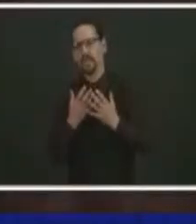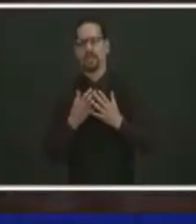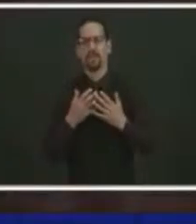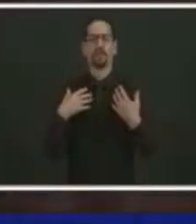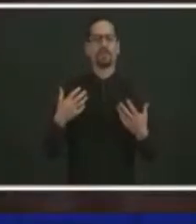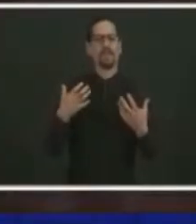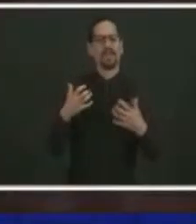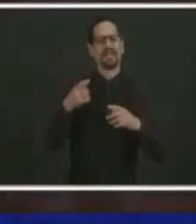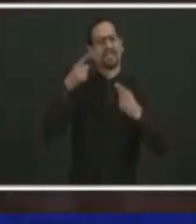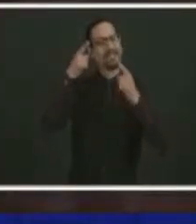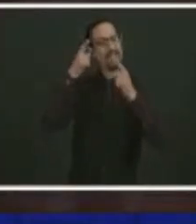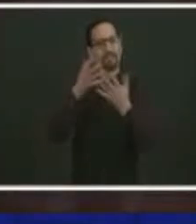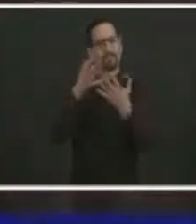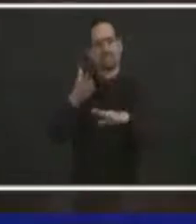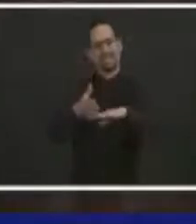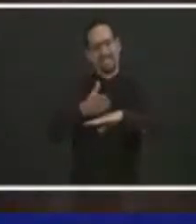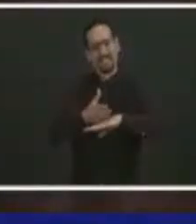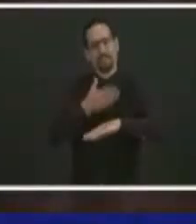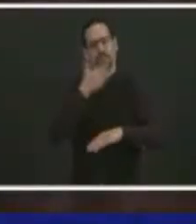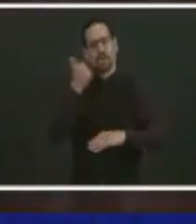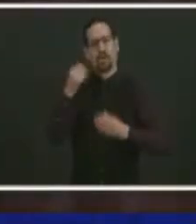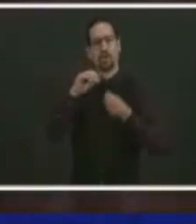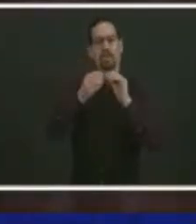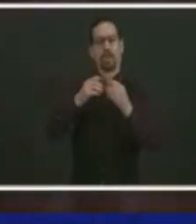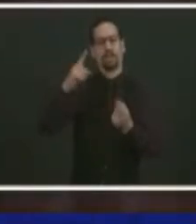are on the low side.